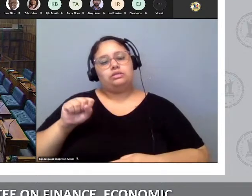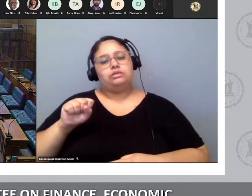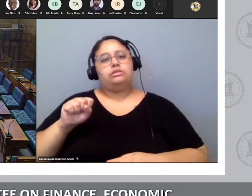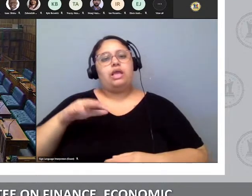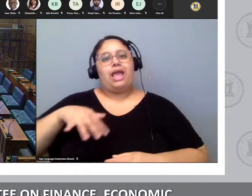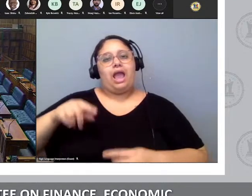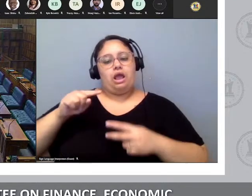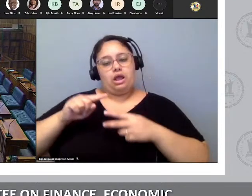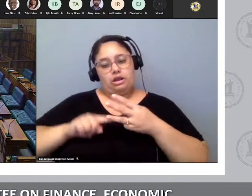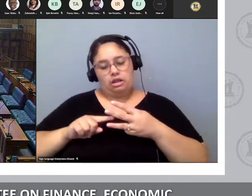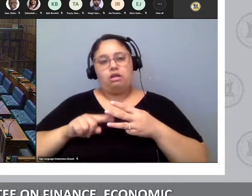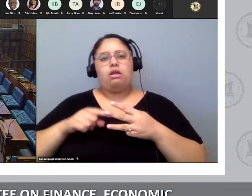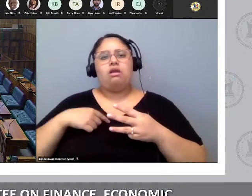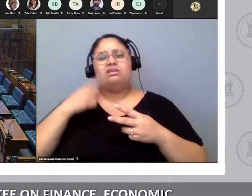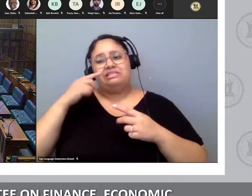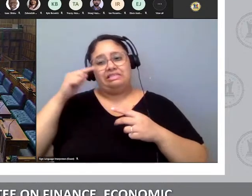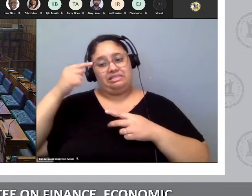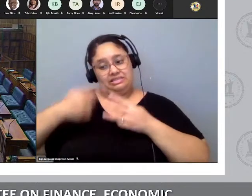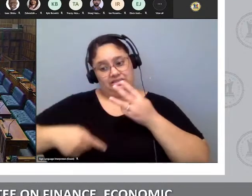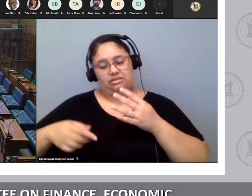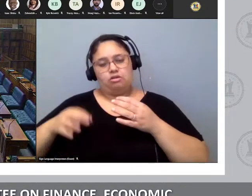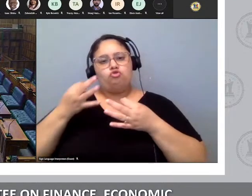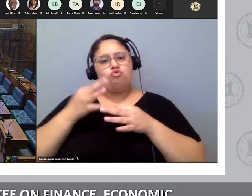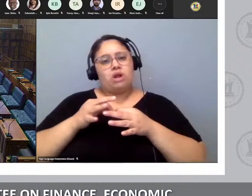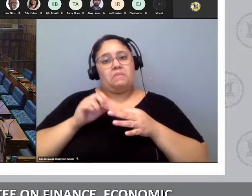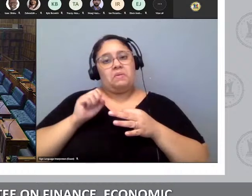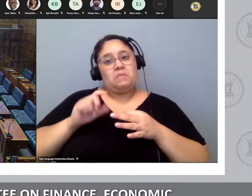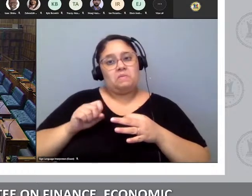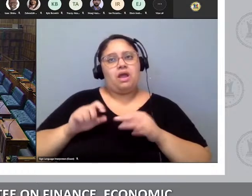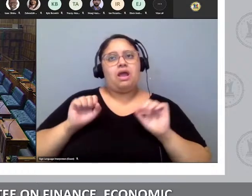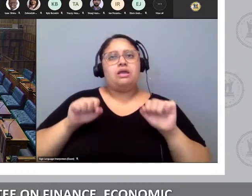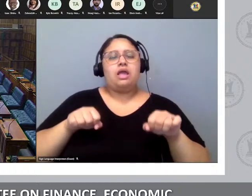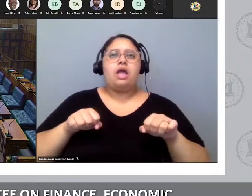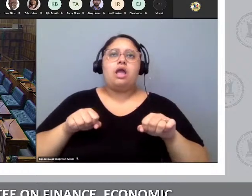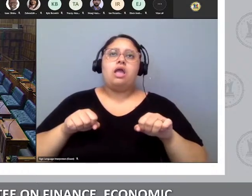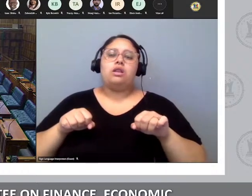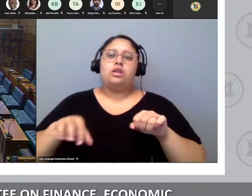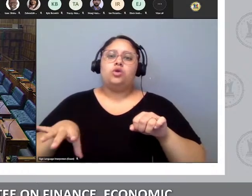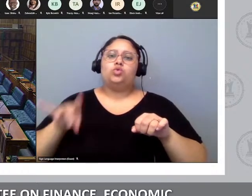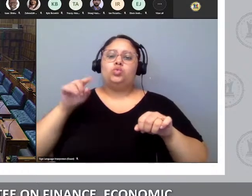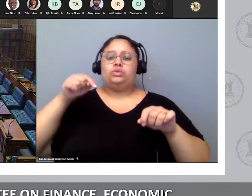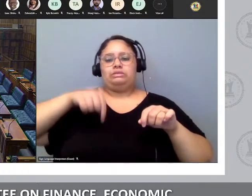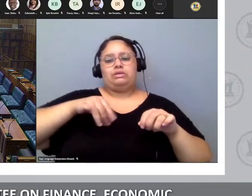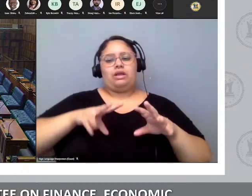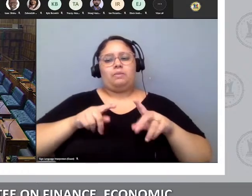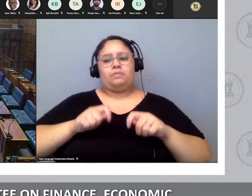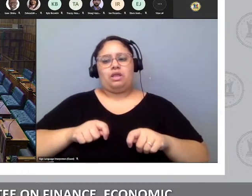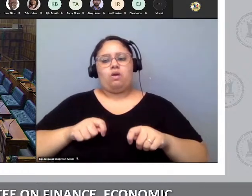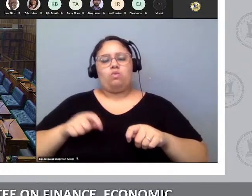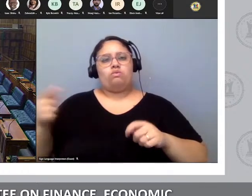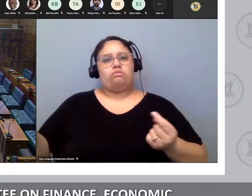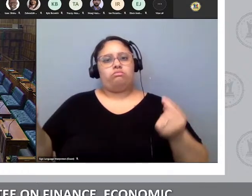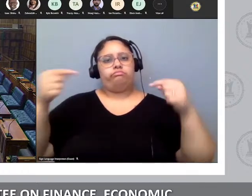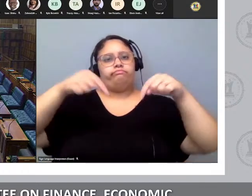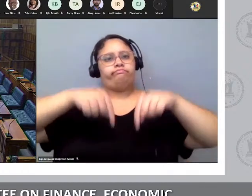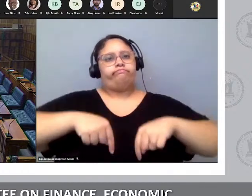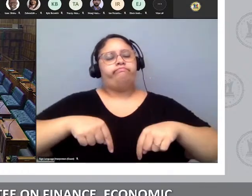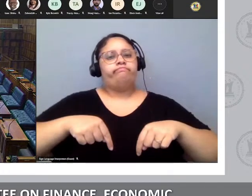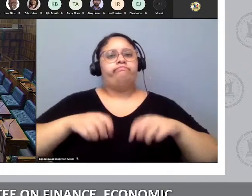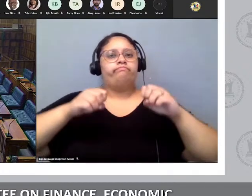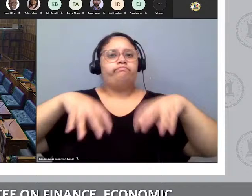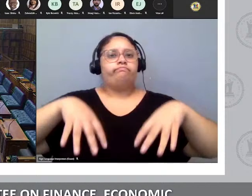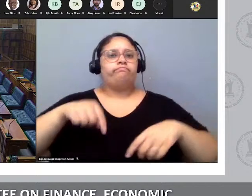seems to me logical that those grapes would choose the Cape Town Port as uh its first or